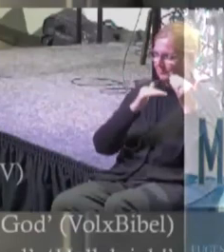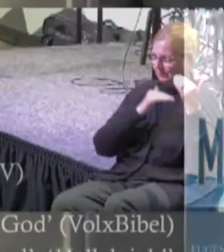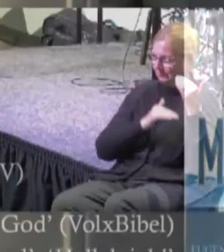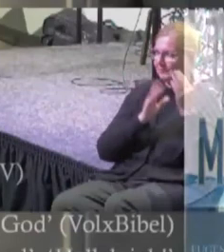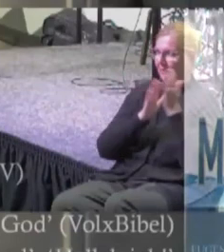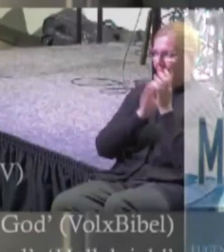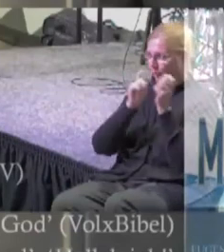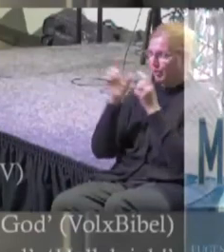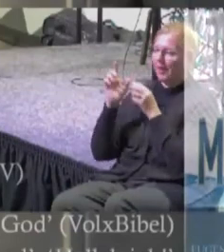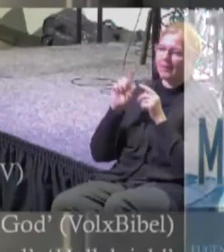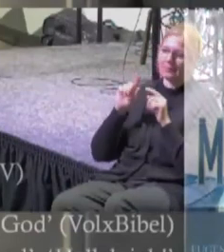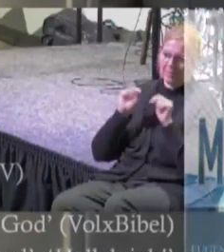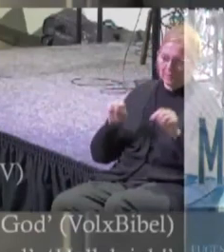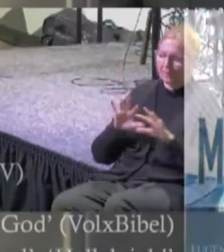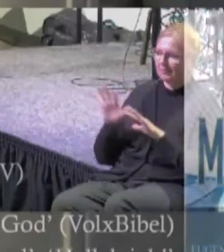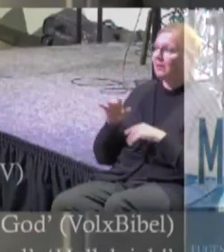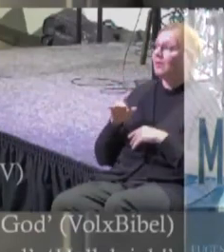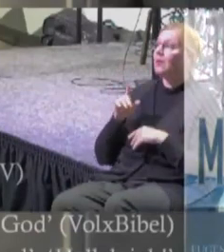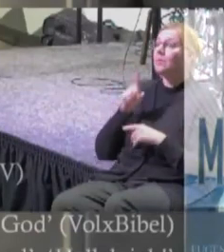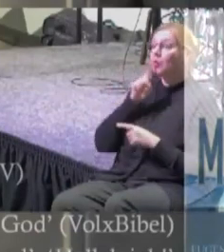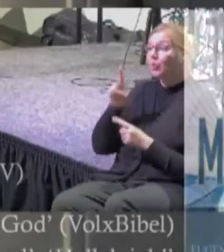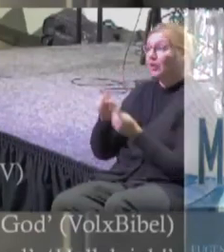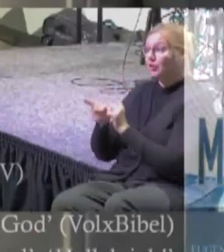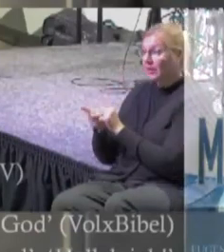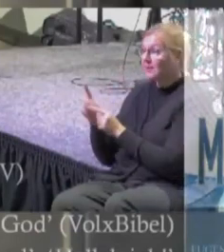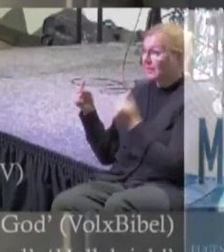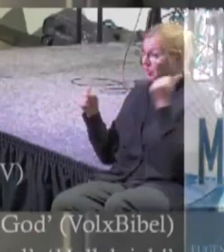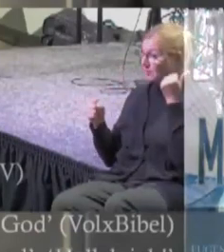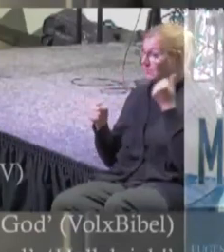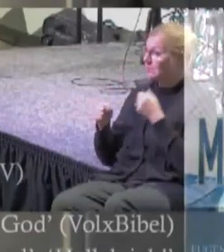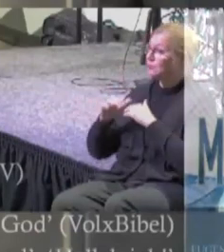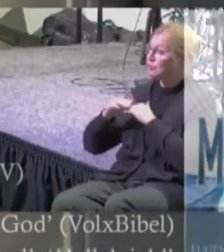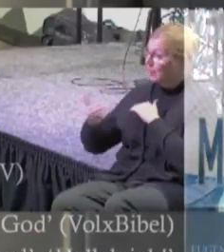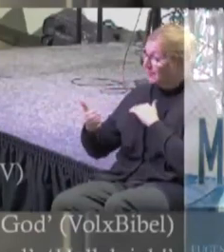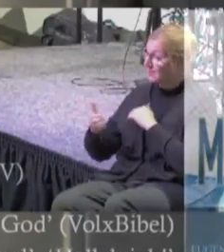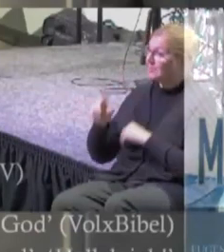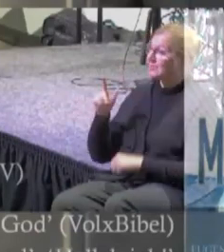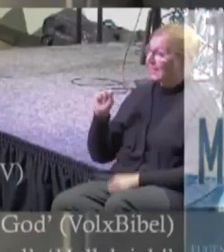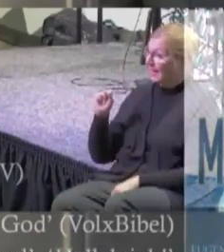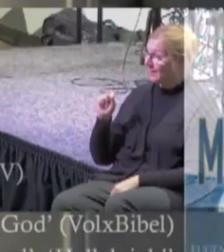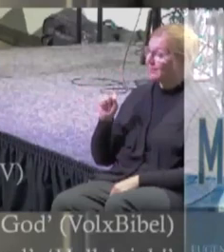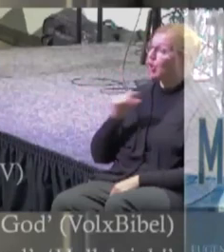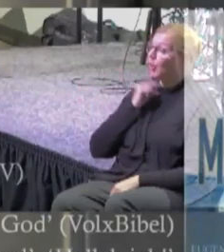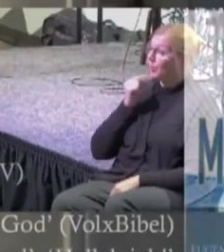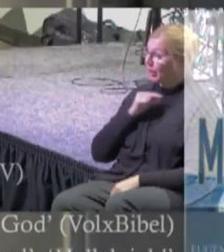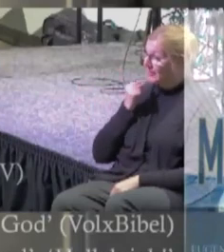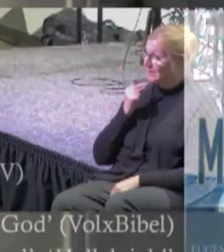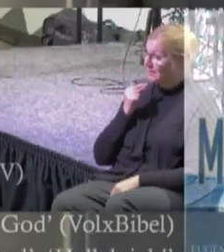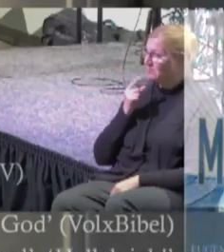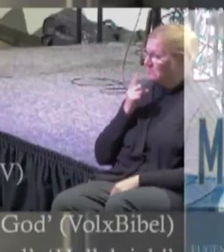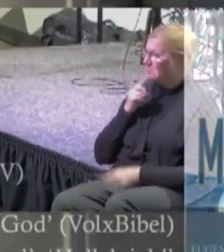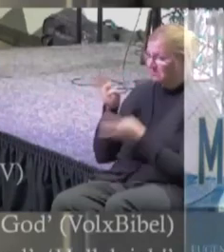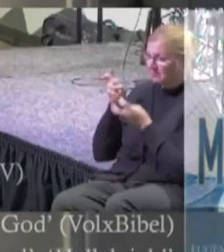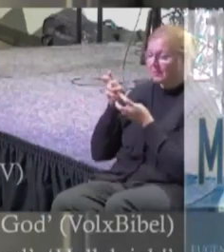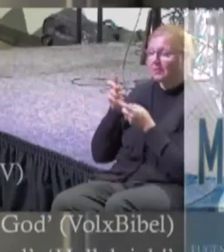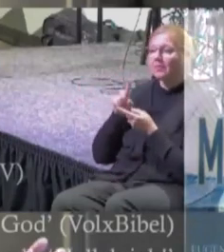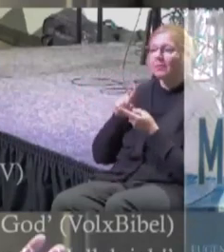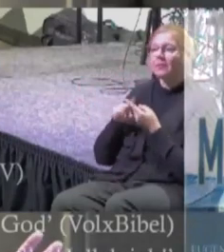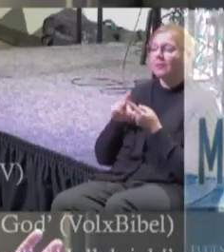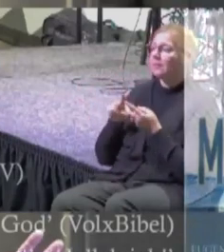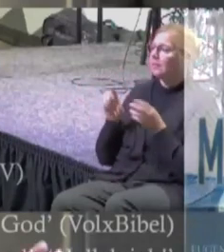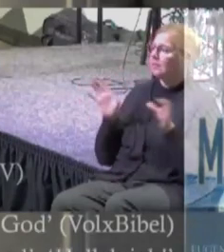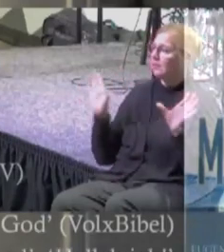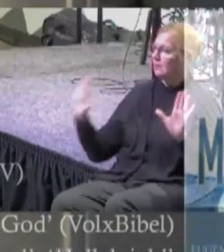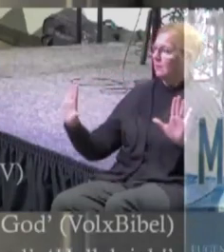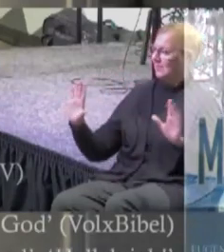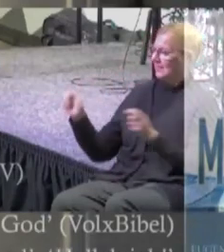But real translations engage the audience, a chest, tent, a priest's apron, as it says in the Luther Bible, and celebrate